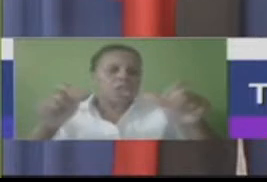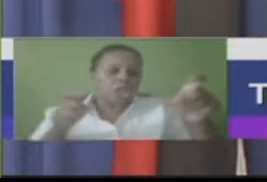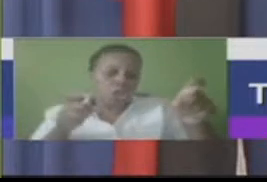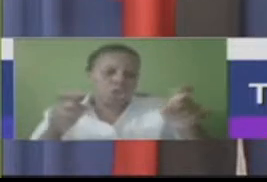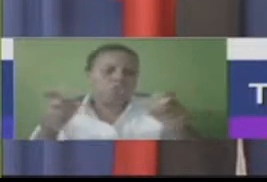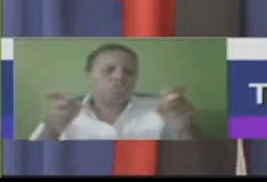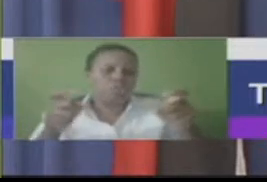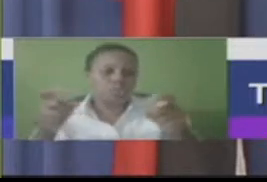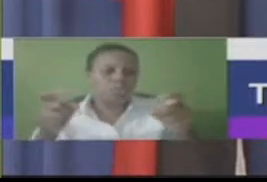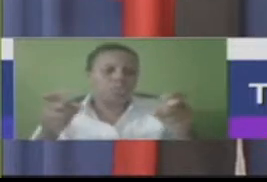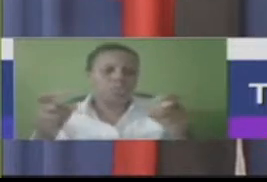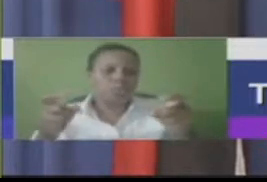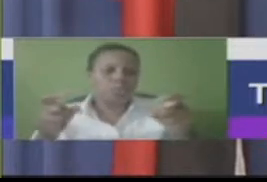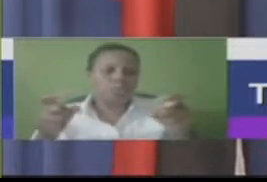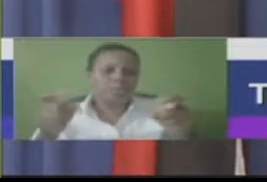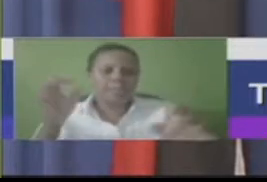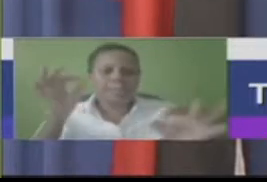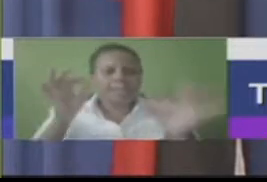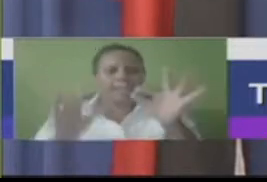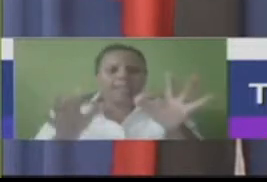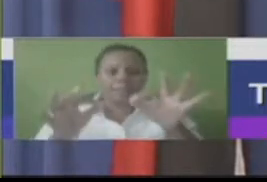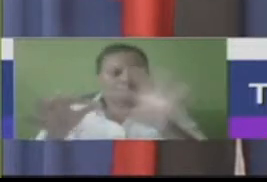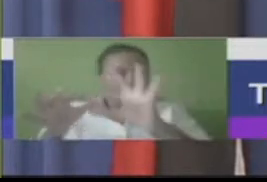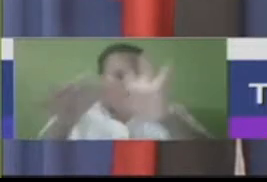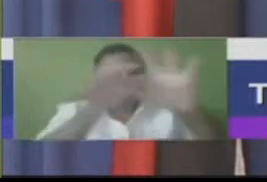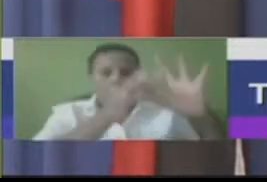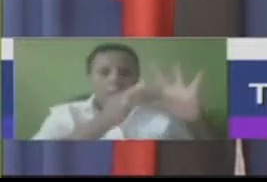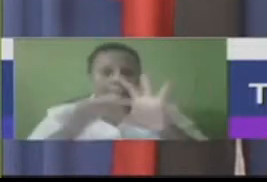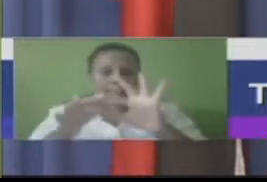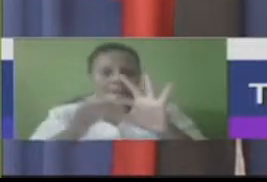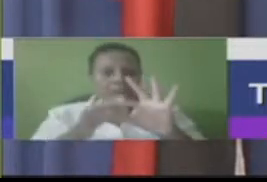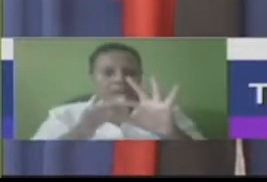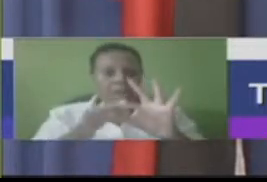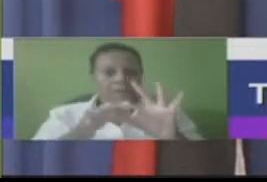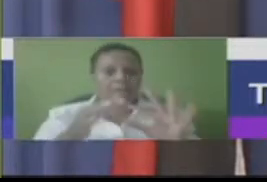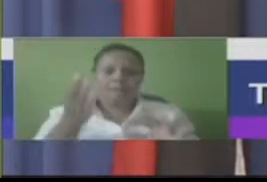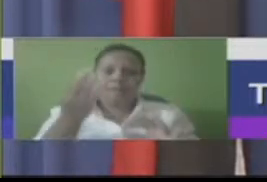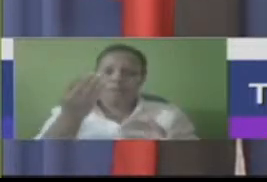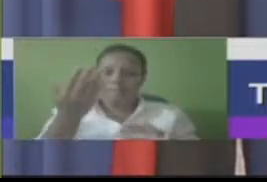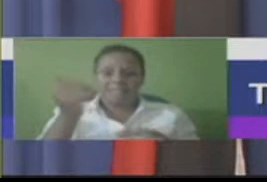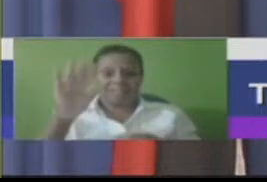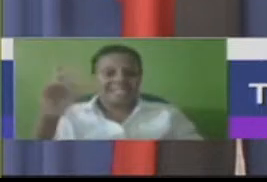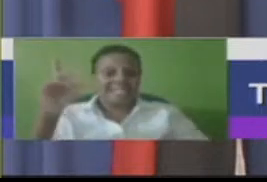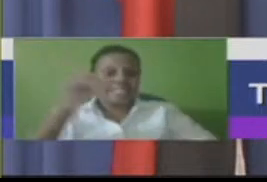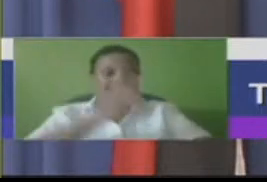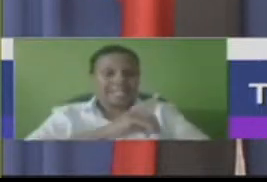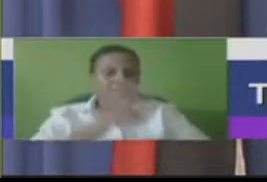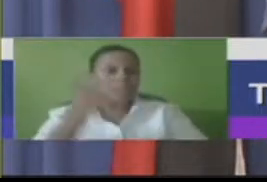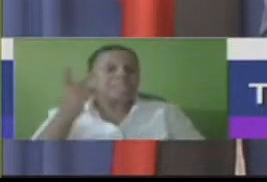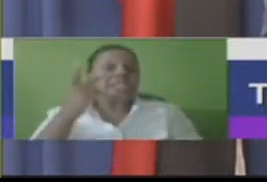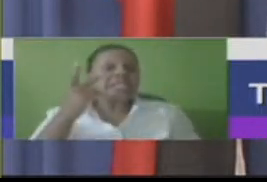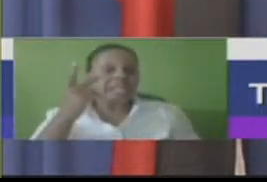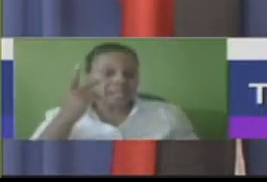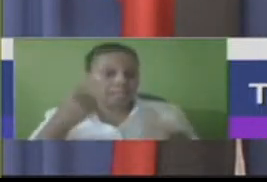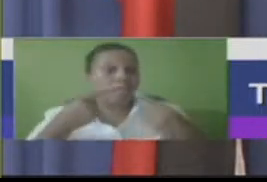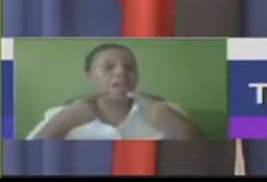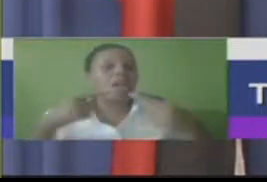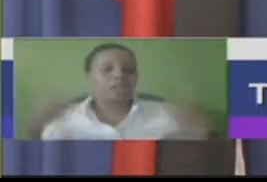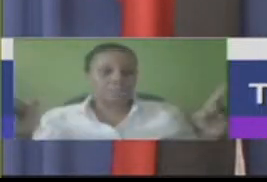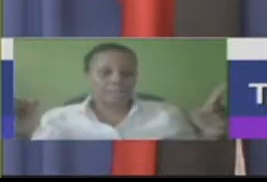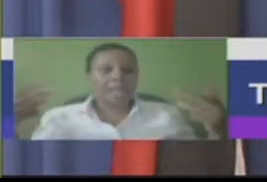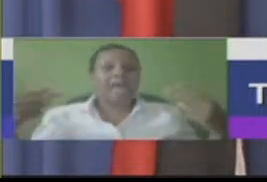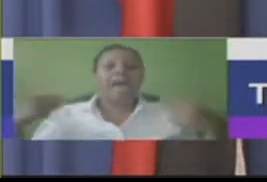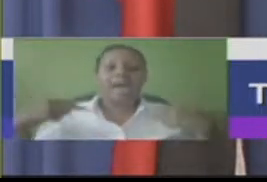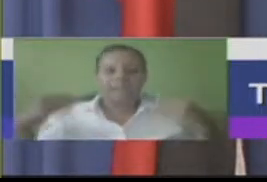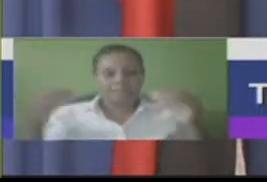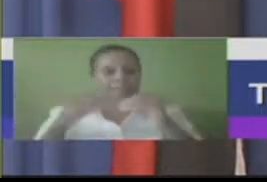to 15 days or thereabouts, we should be in a better position. We should be able to announce to you that we've got certain vaccines and that the work is